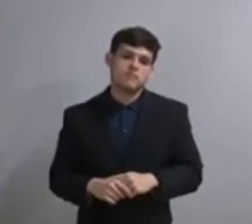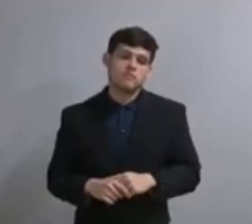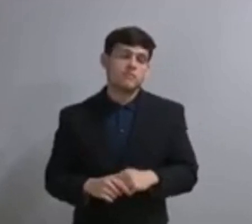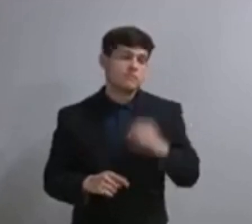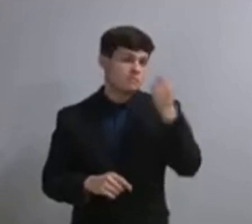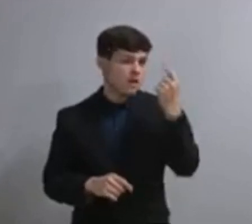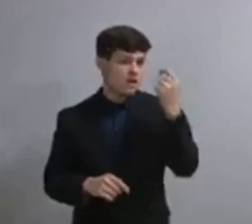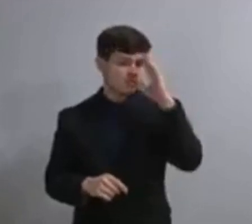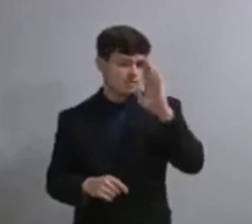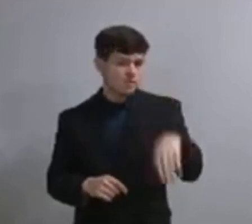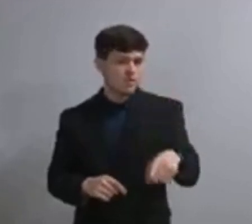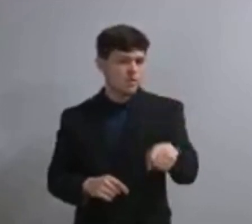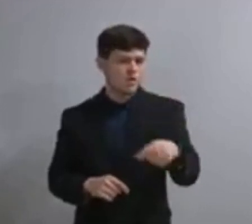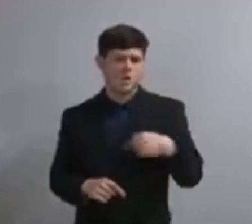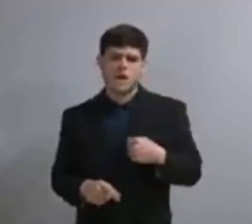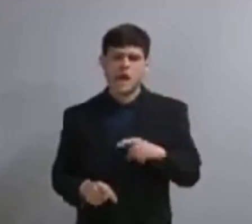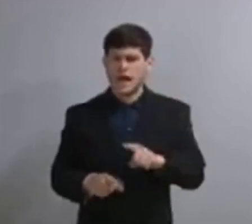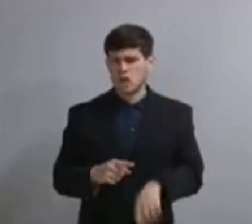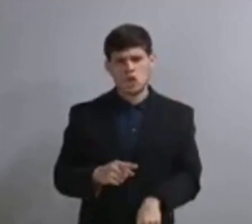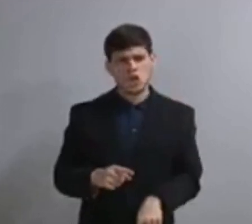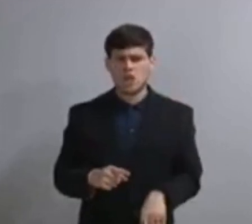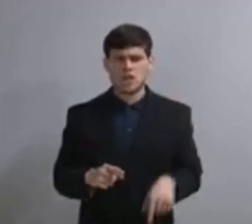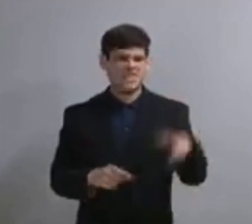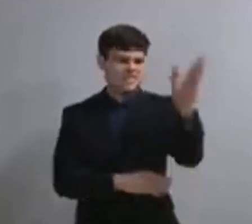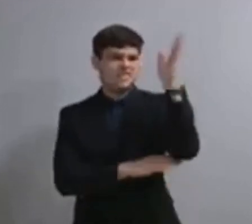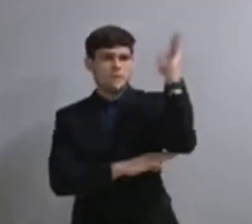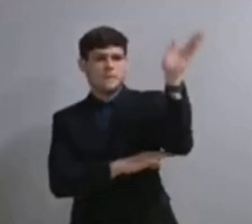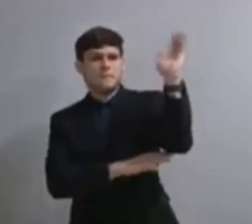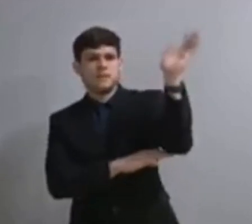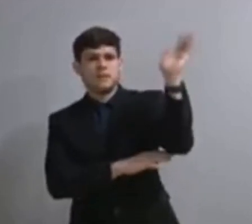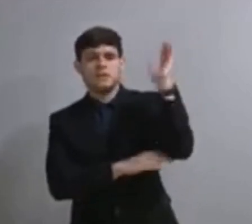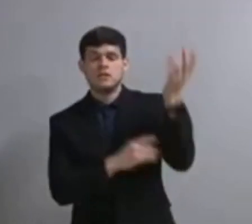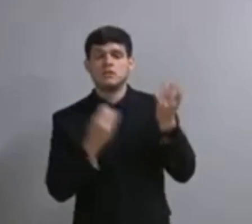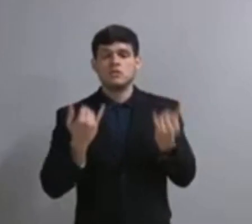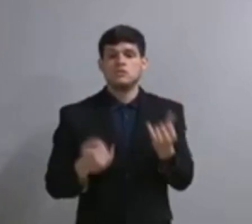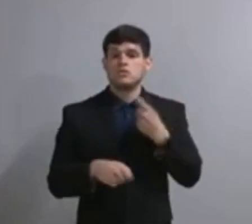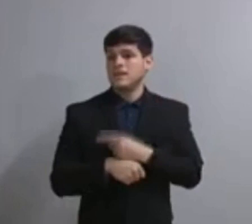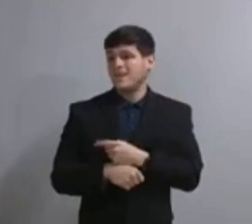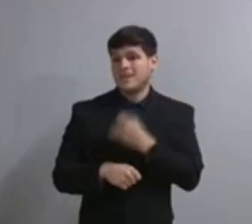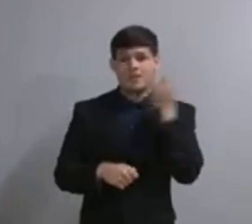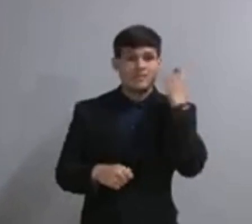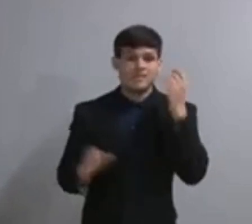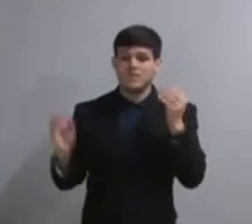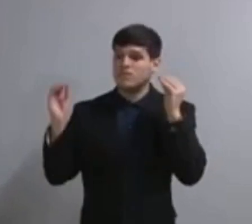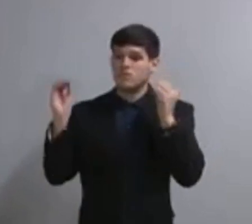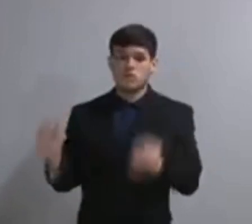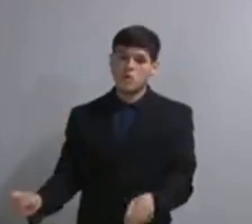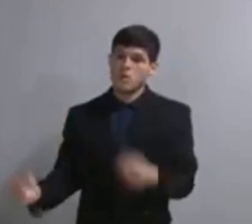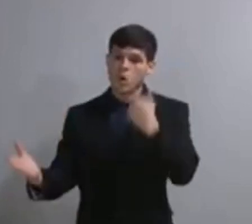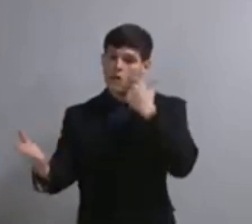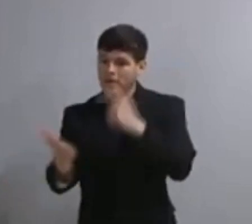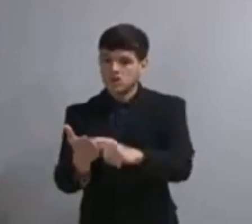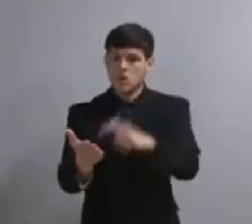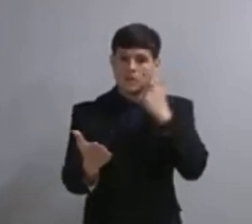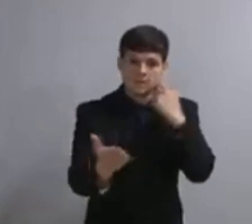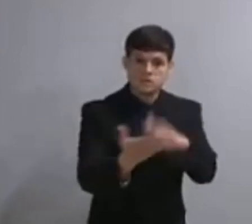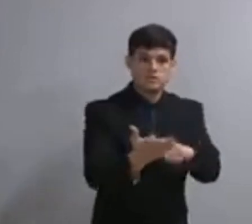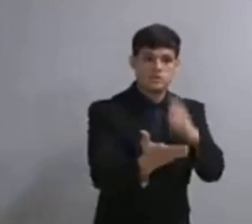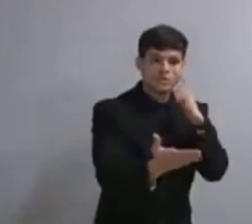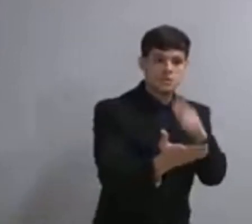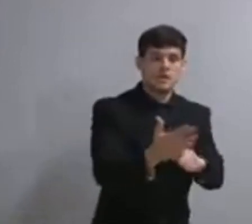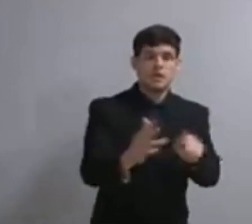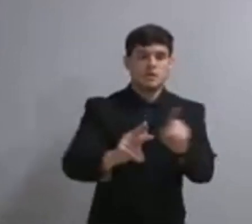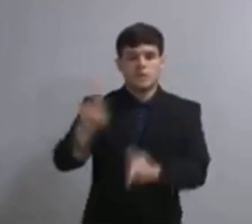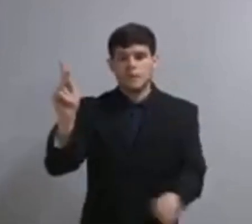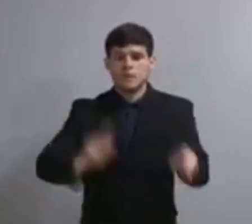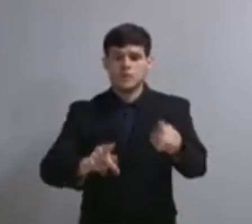But you know, I couldn't really give this speech today without acknowledging the presence